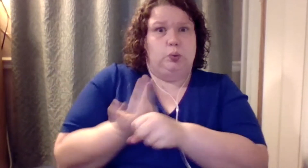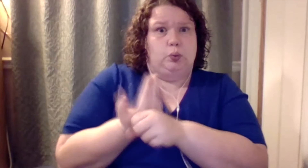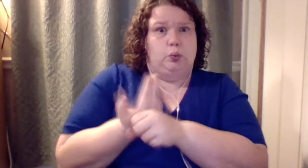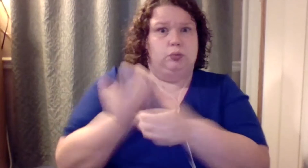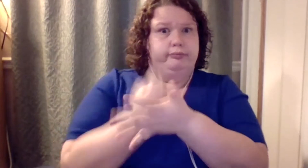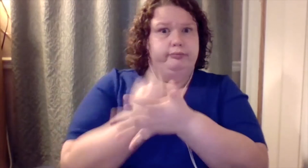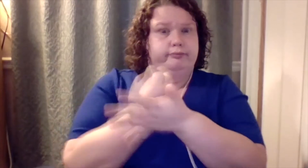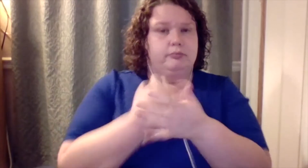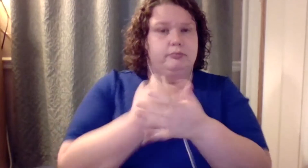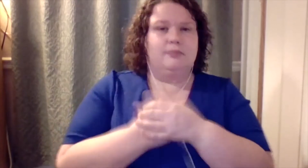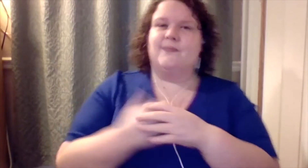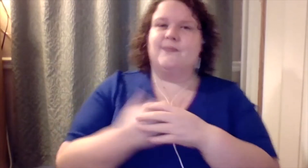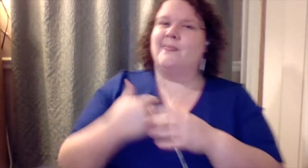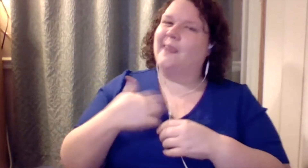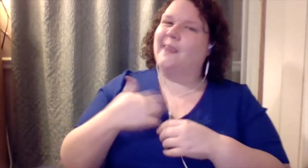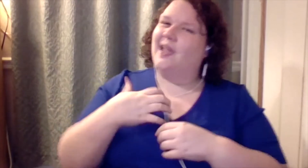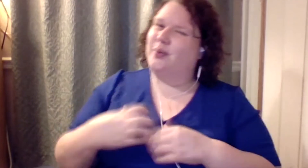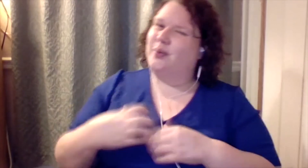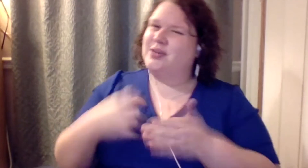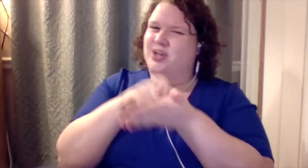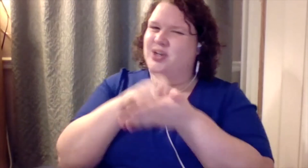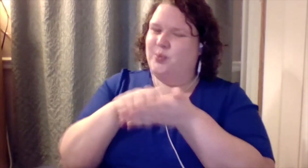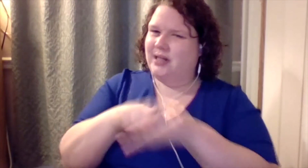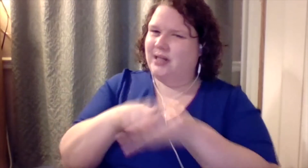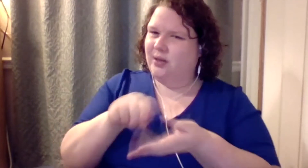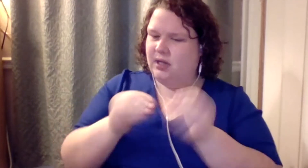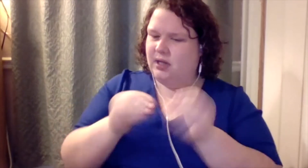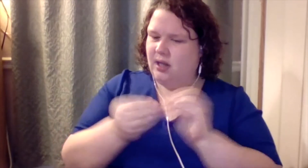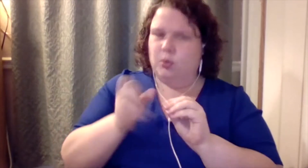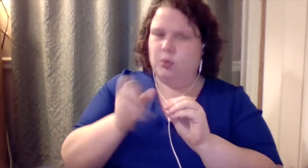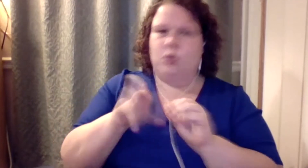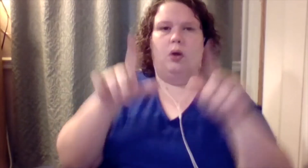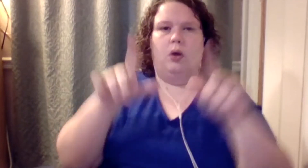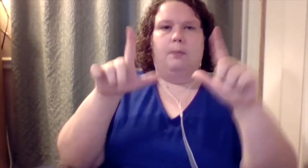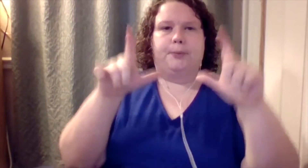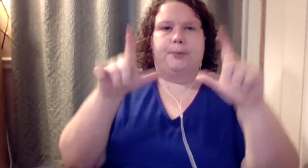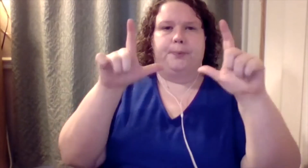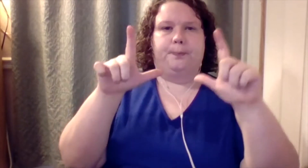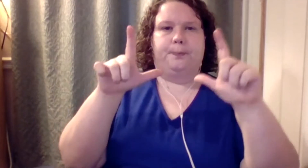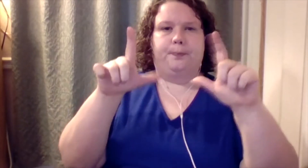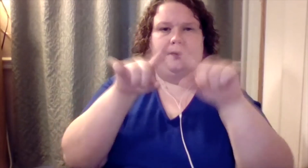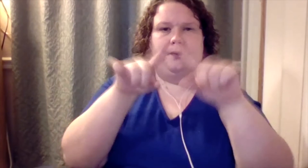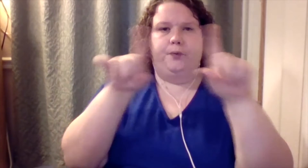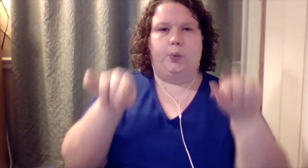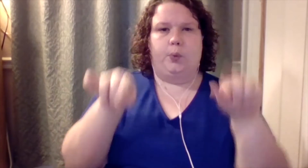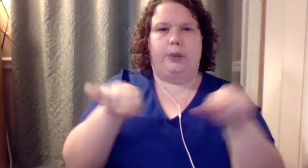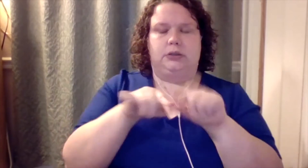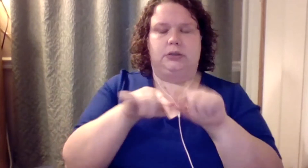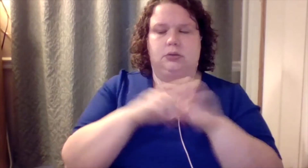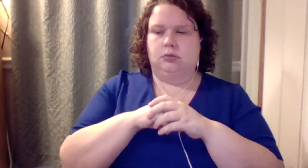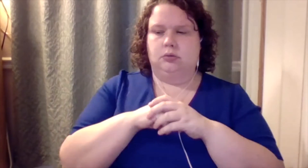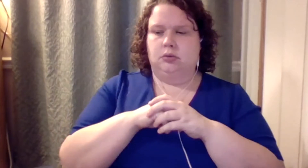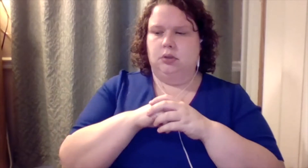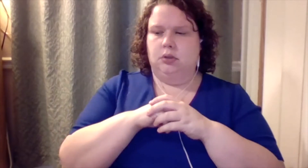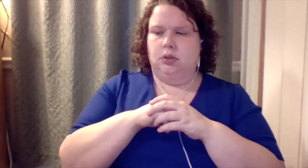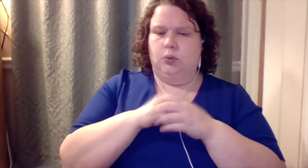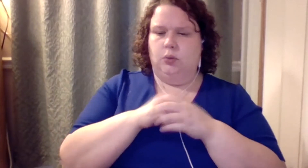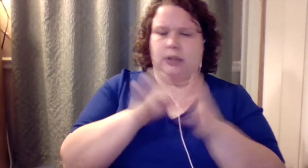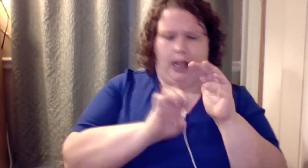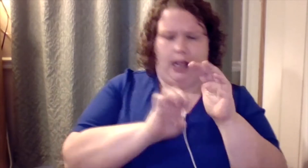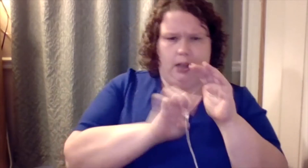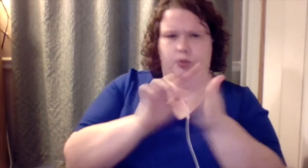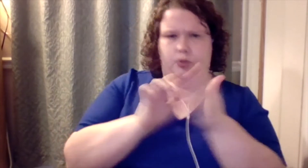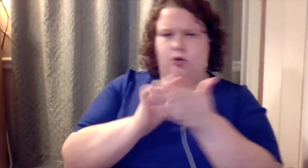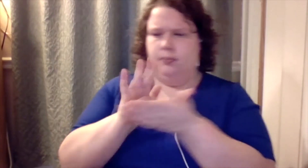I wish I'd have written down the numbers or taken screenshots, but when did the years, was it elementary or middle, when most people